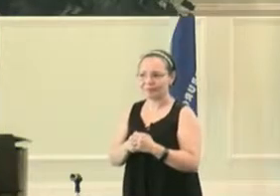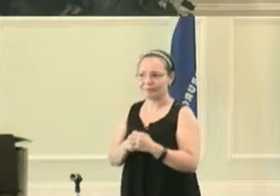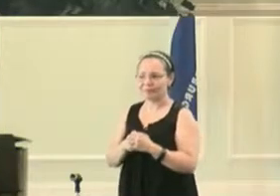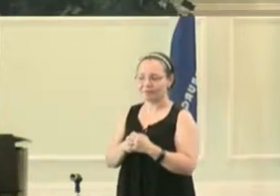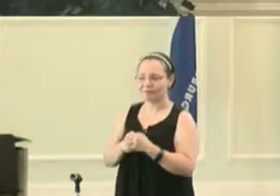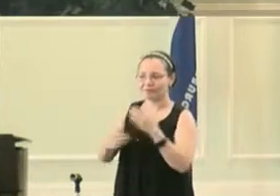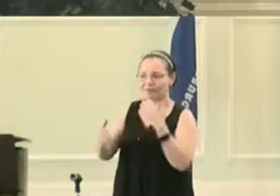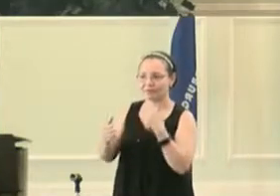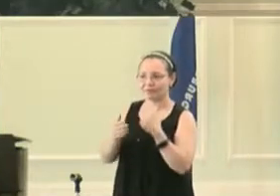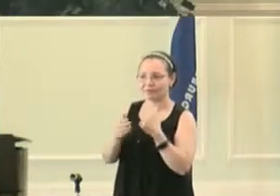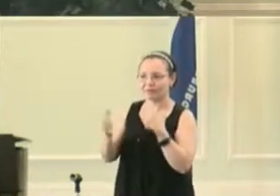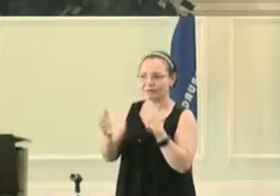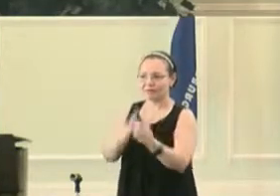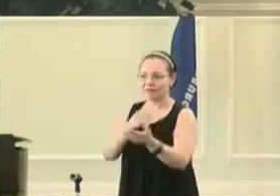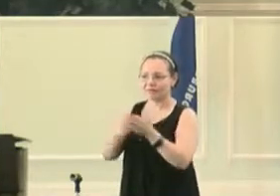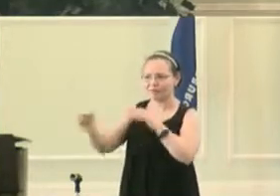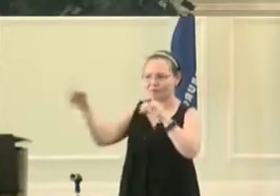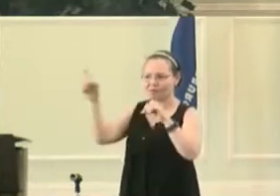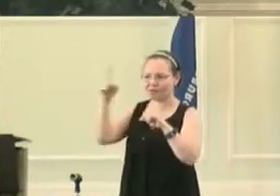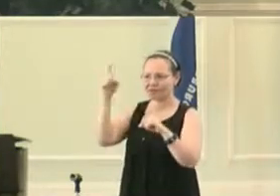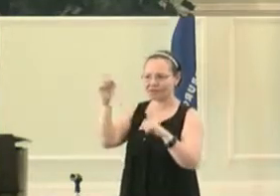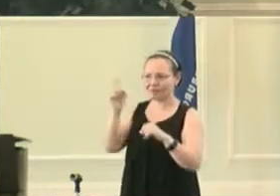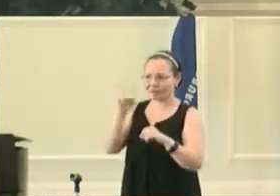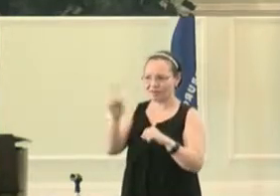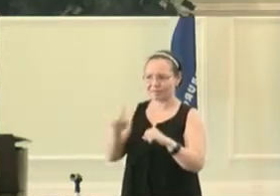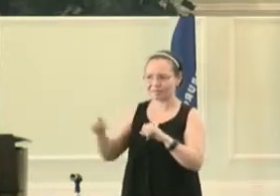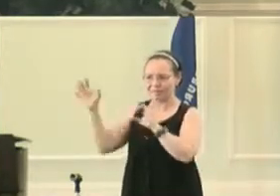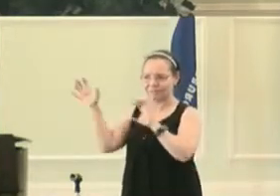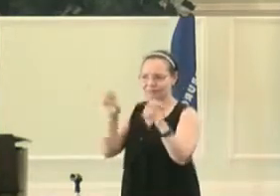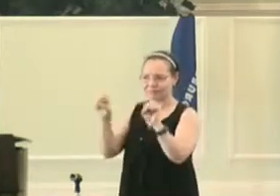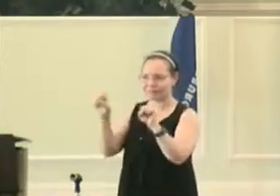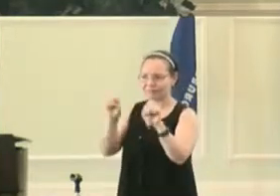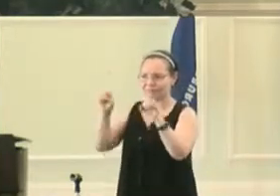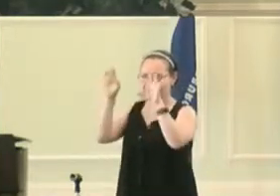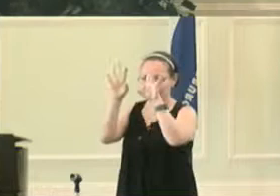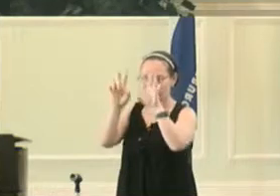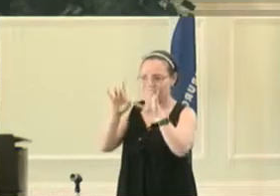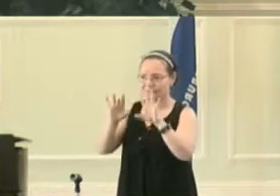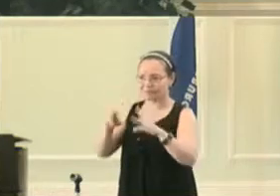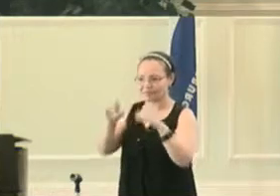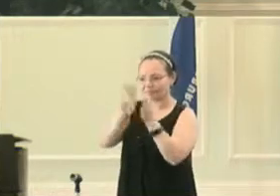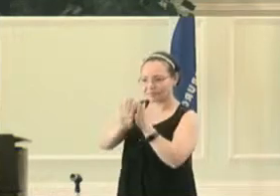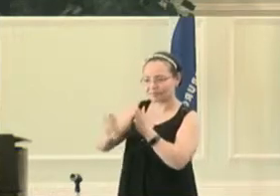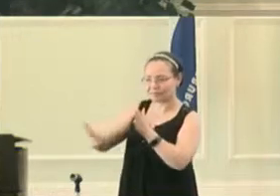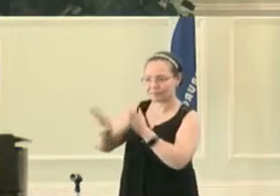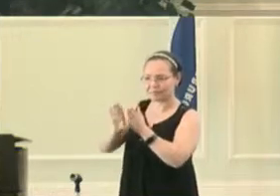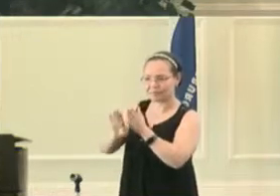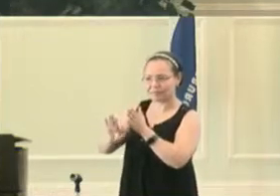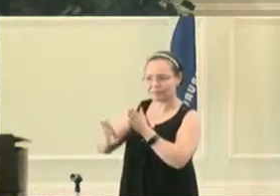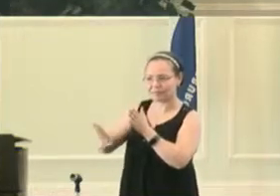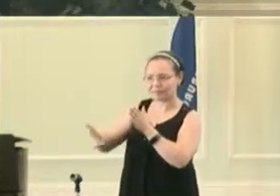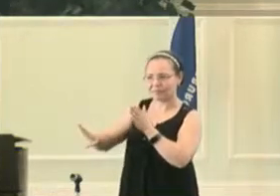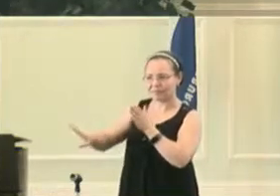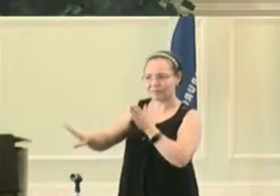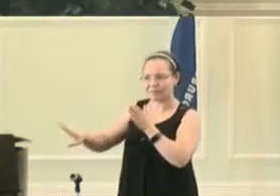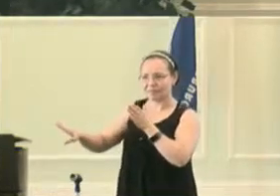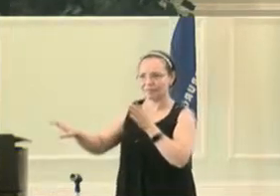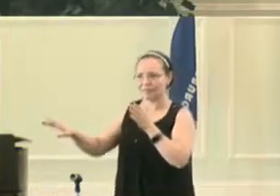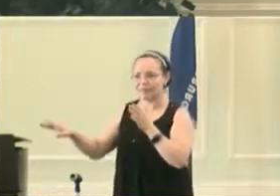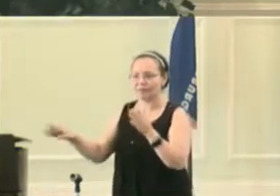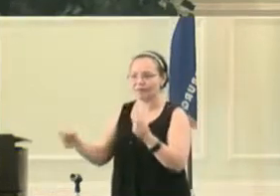Even the thunder and the wind obey at the command of